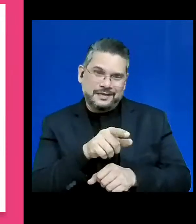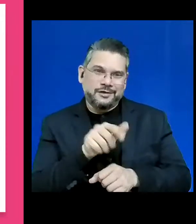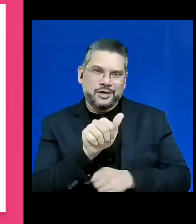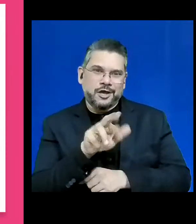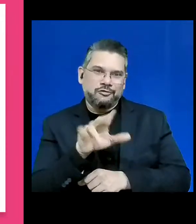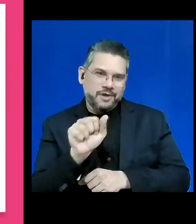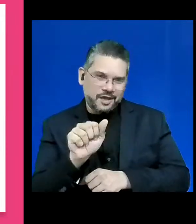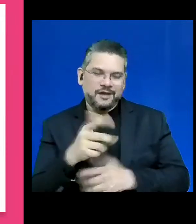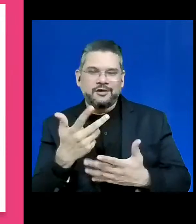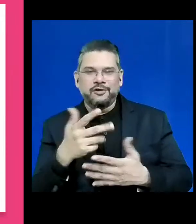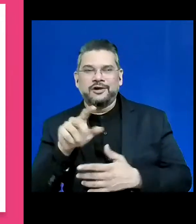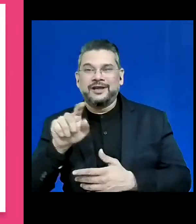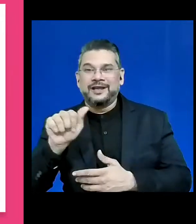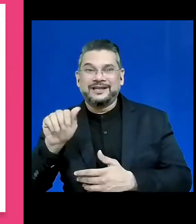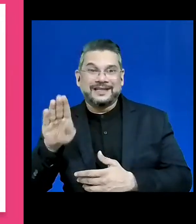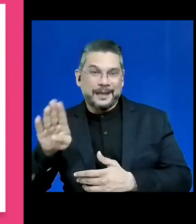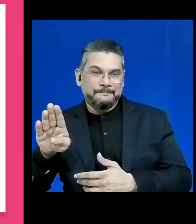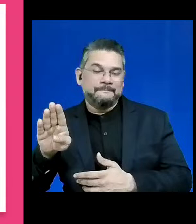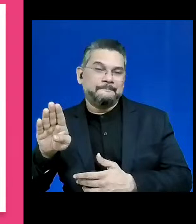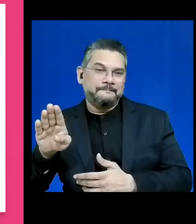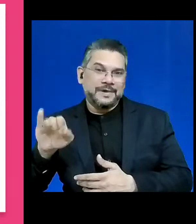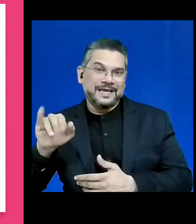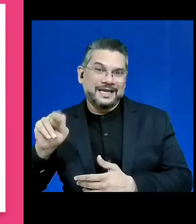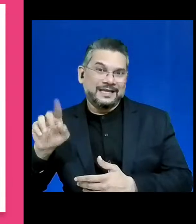is actually an HTML attribute.